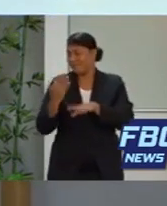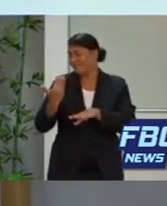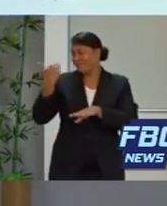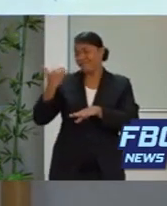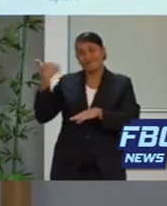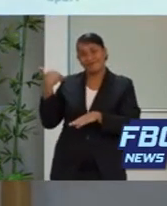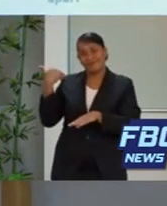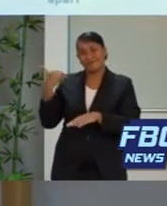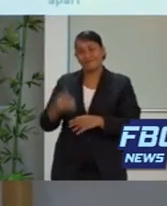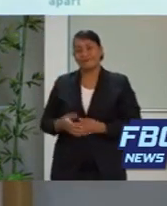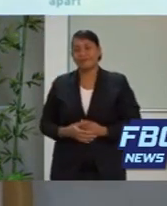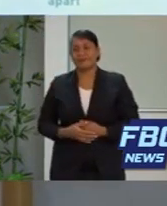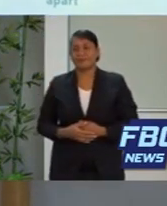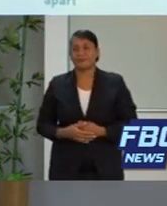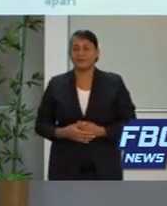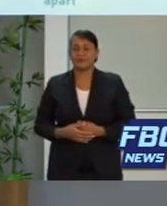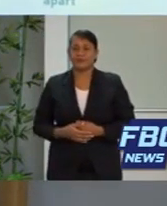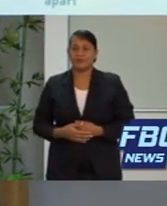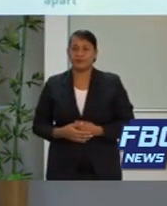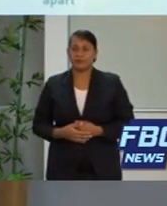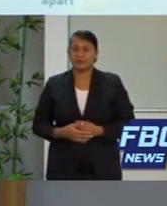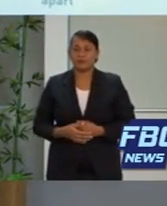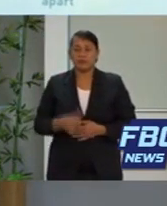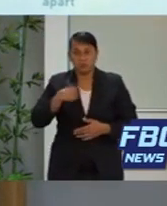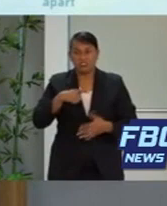constitute members of cluster